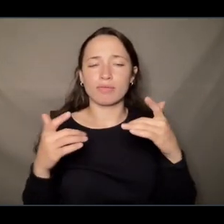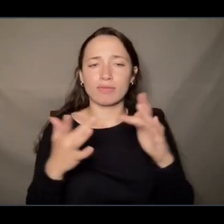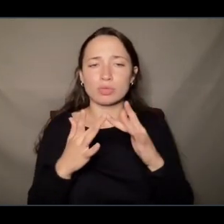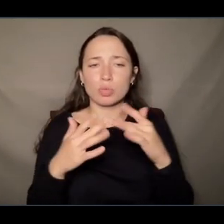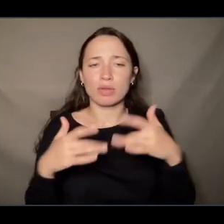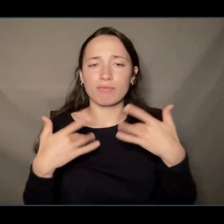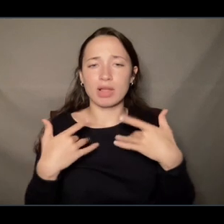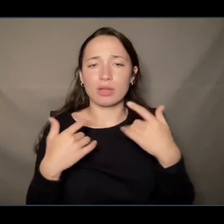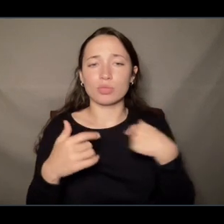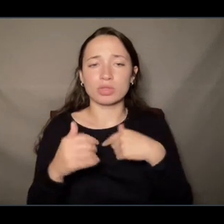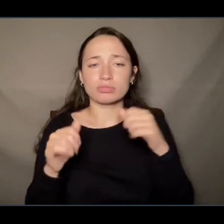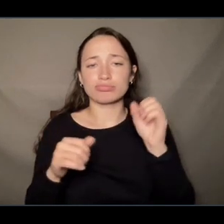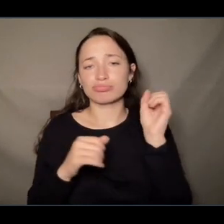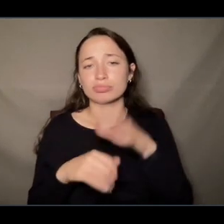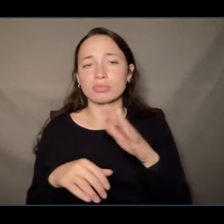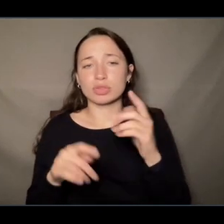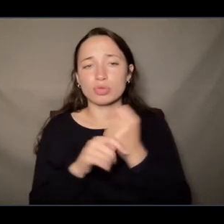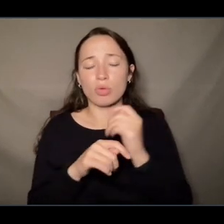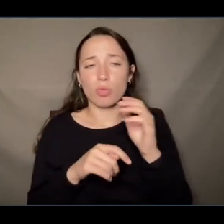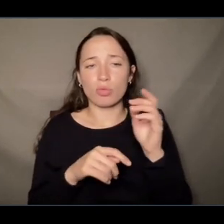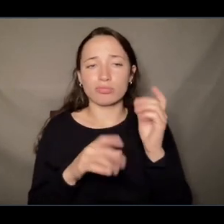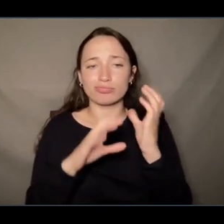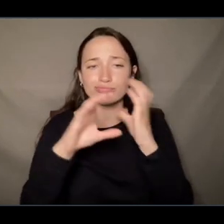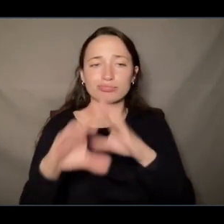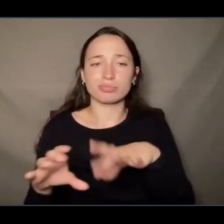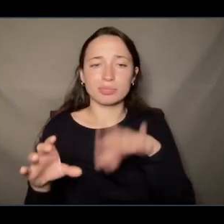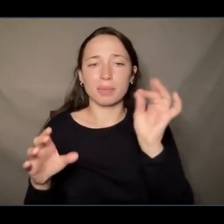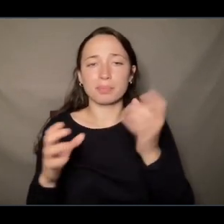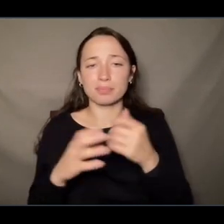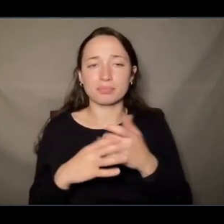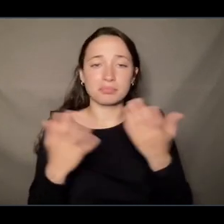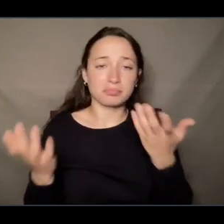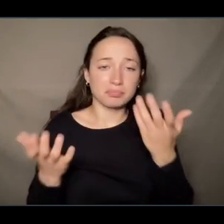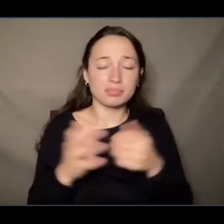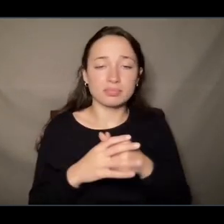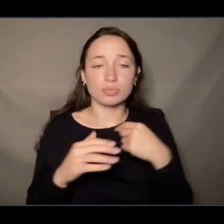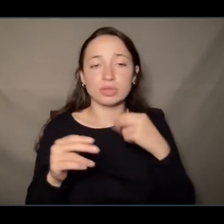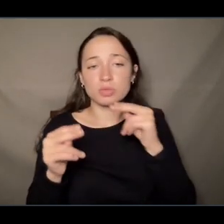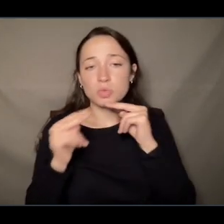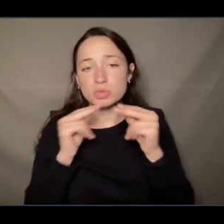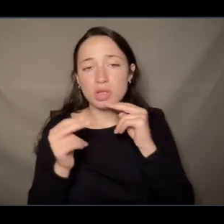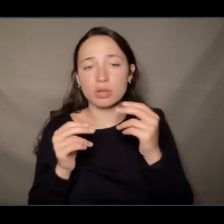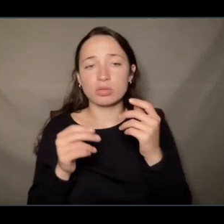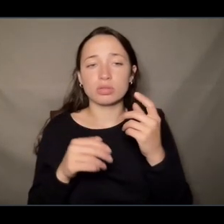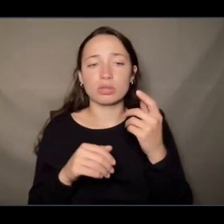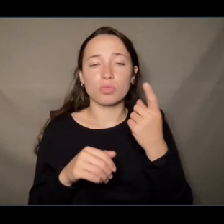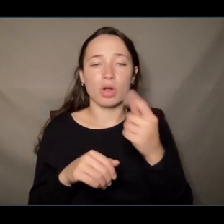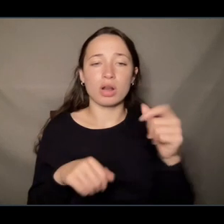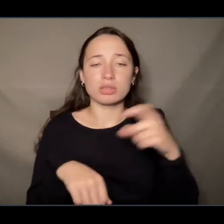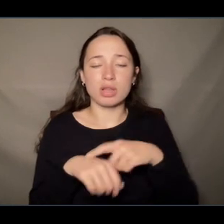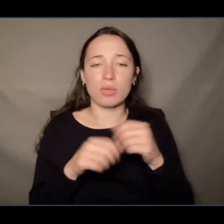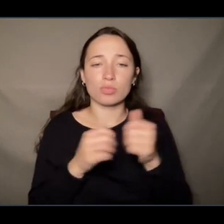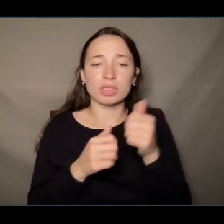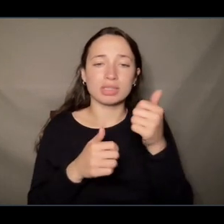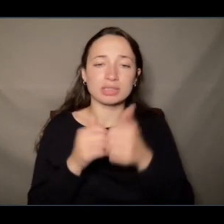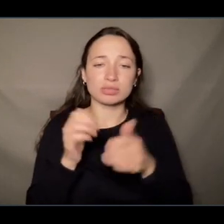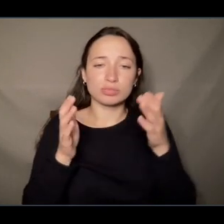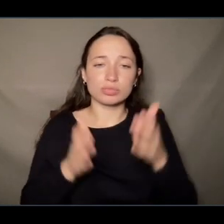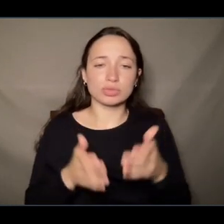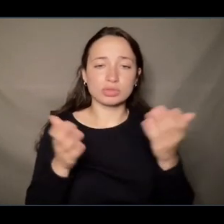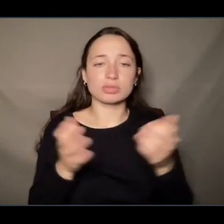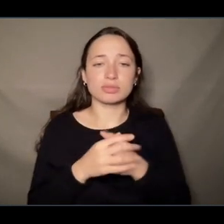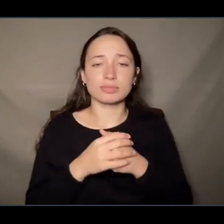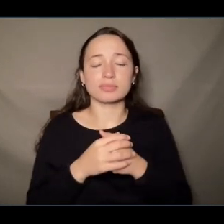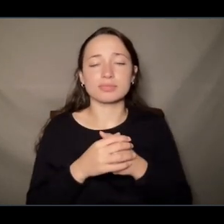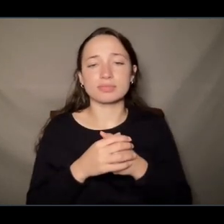virtual event, we can send our truck over to pick it up. Potentially, and that we negotiate, you know, one at a time with